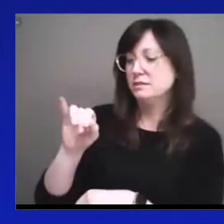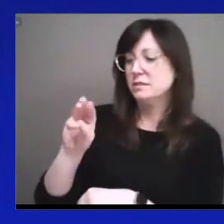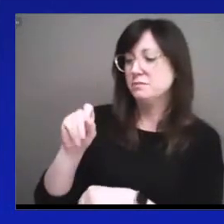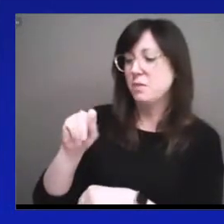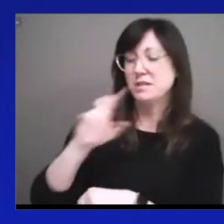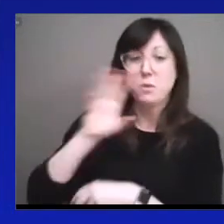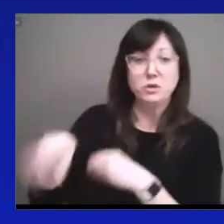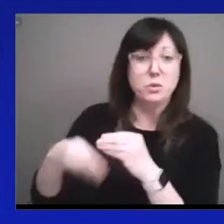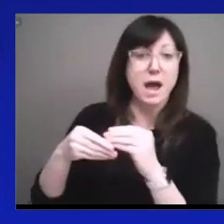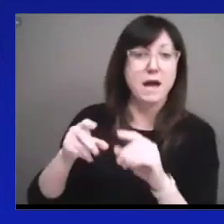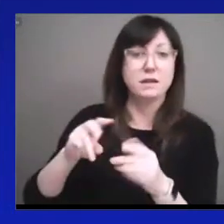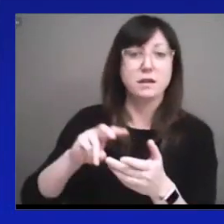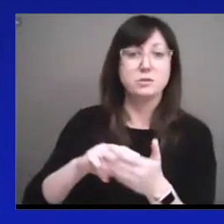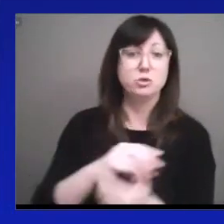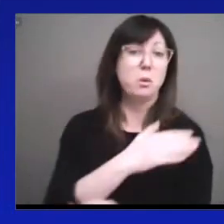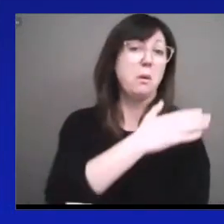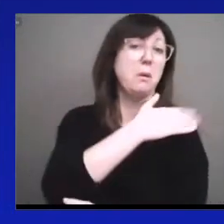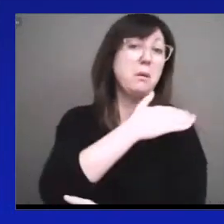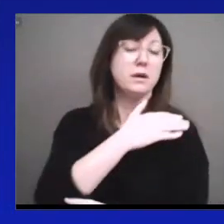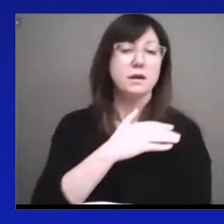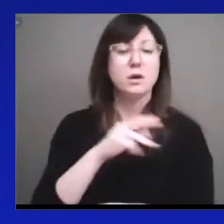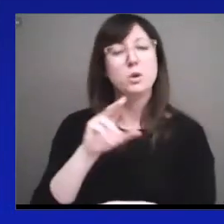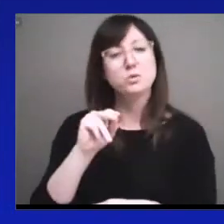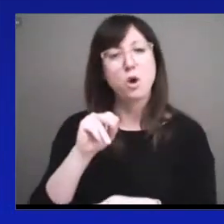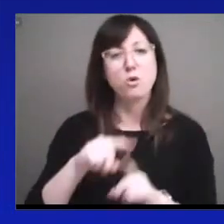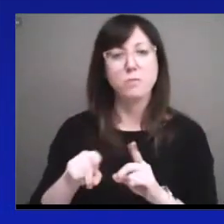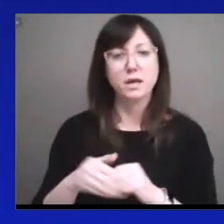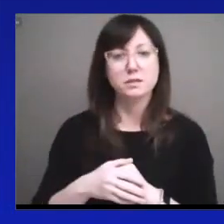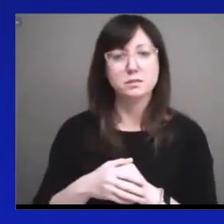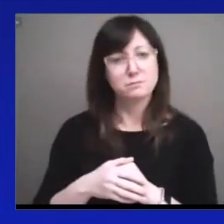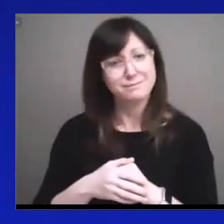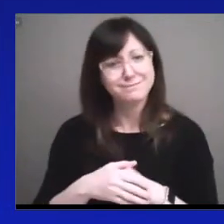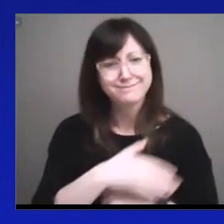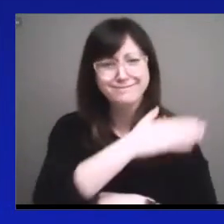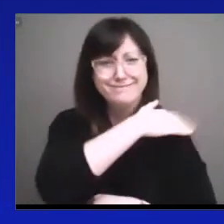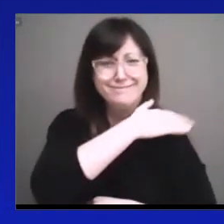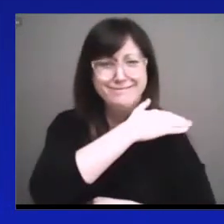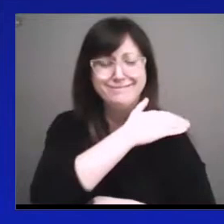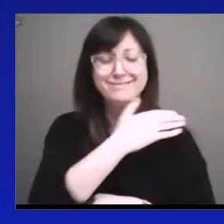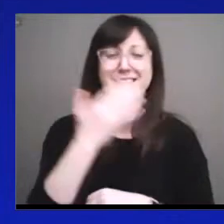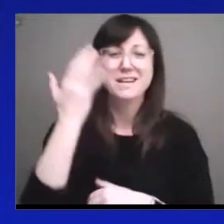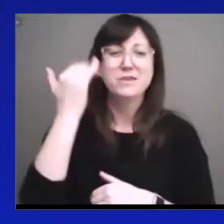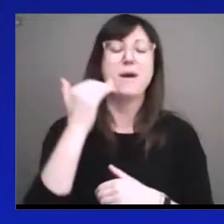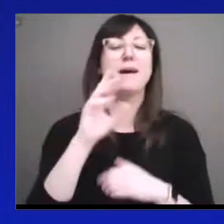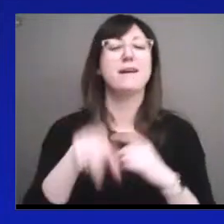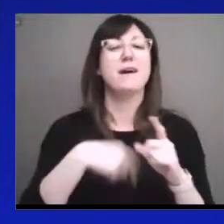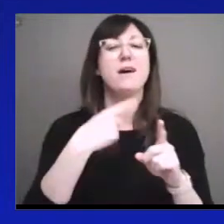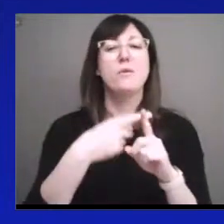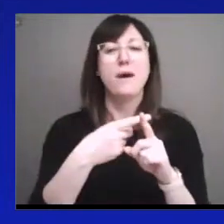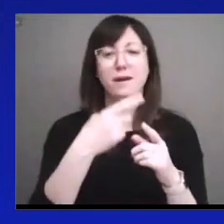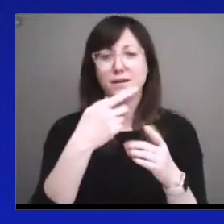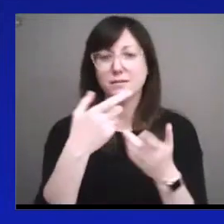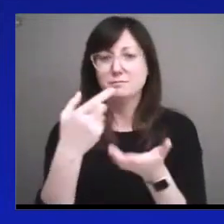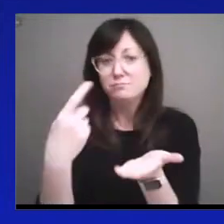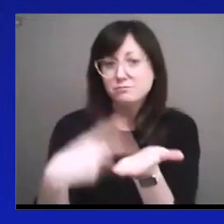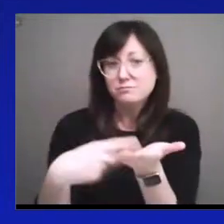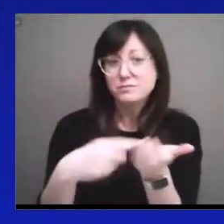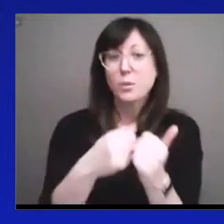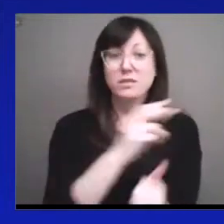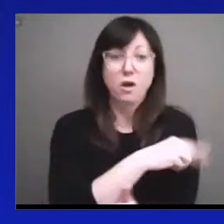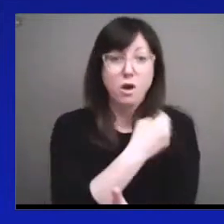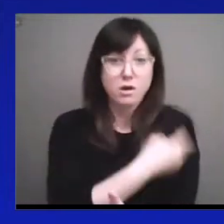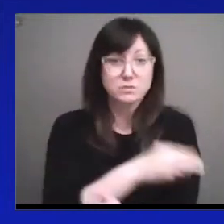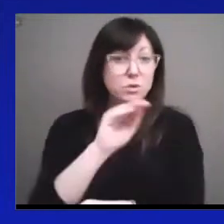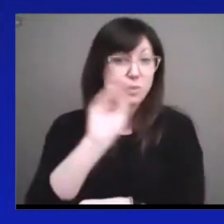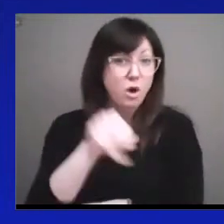our own horn, but really to toot our own horn, our hospital partners, when we did receive the vaccine, the Ottawa Hospital